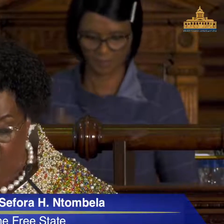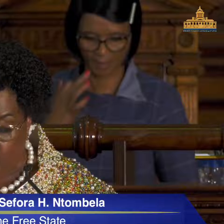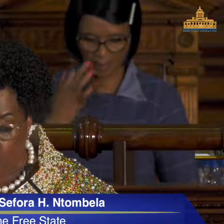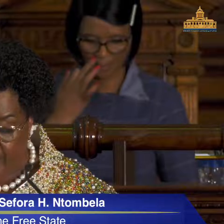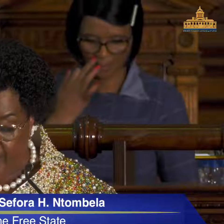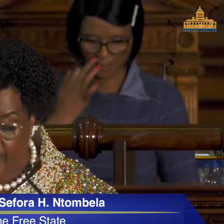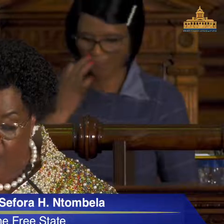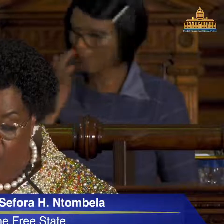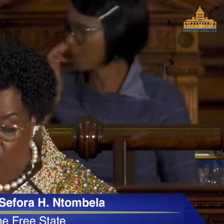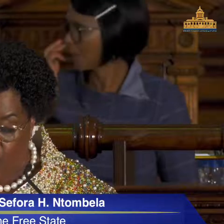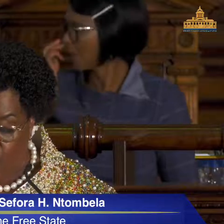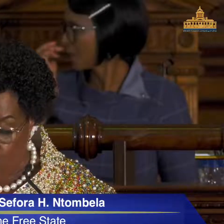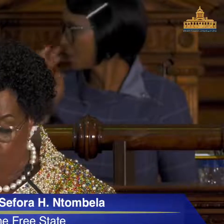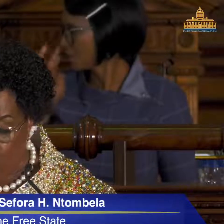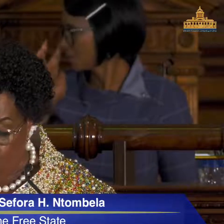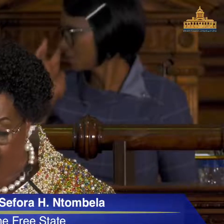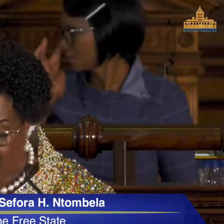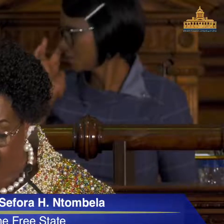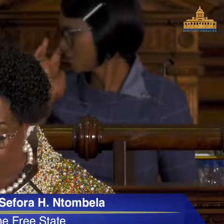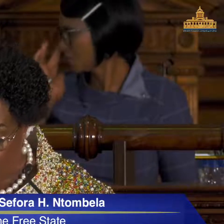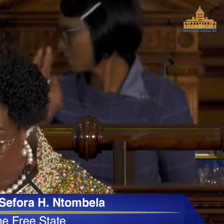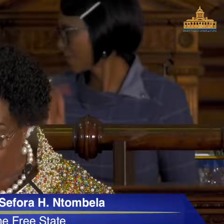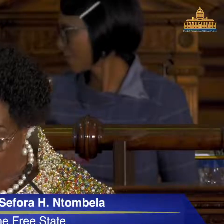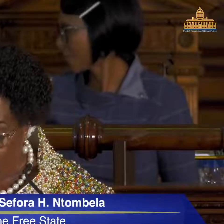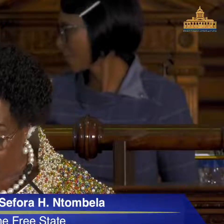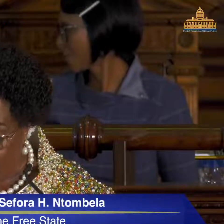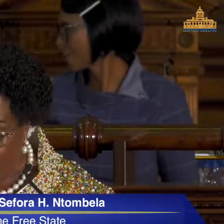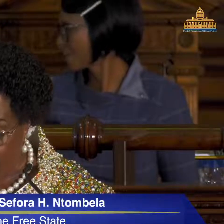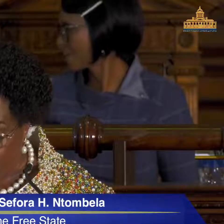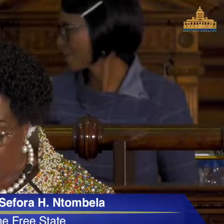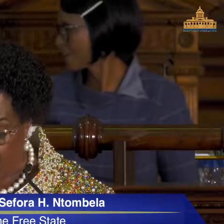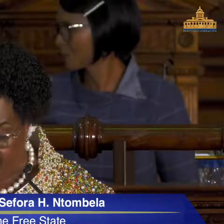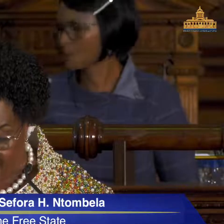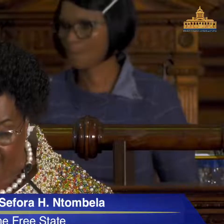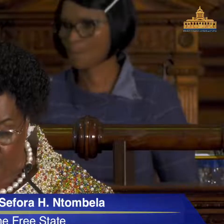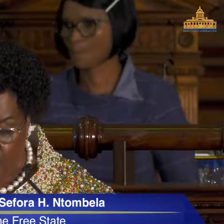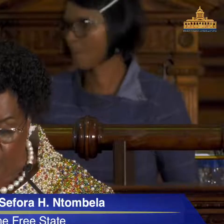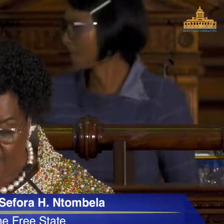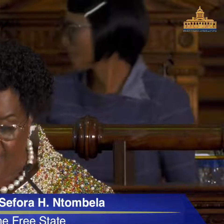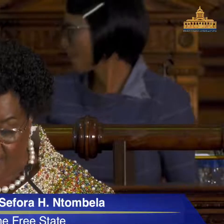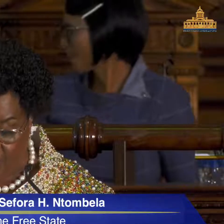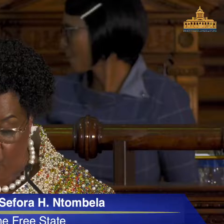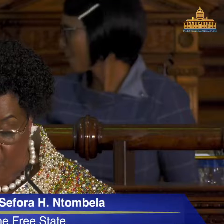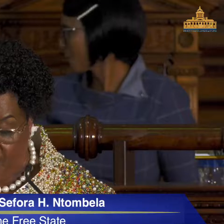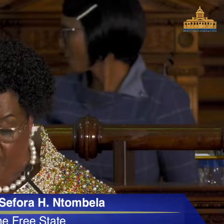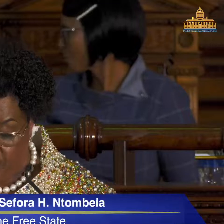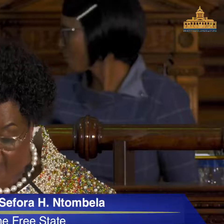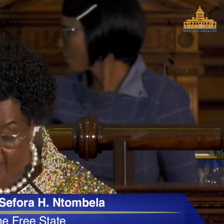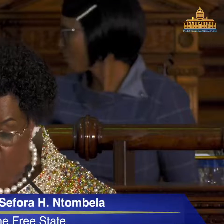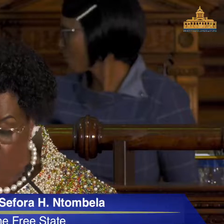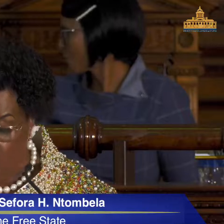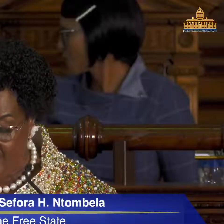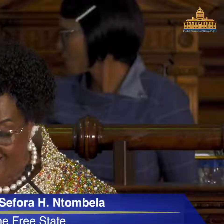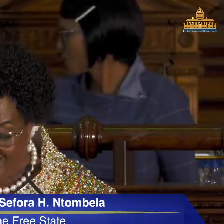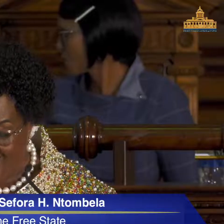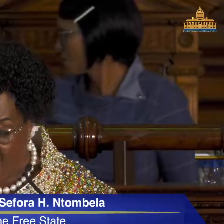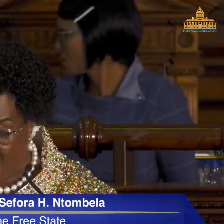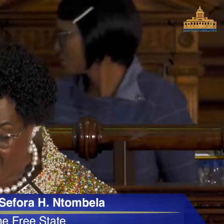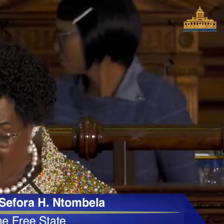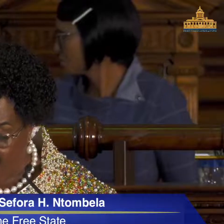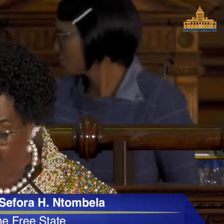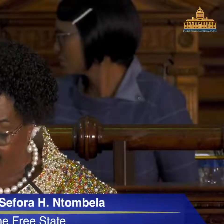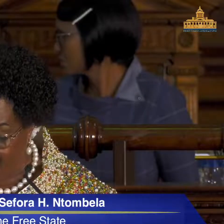done, but we all do know that a lot more still need to be done. To this, we